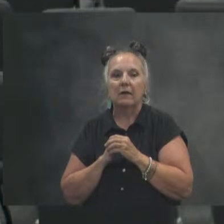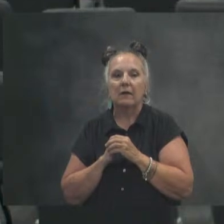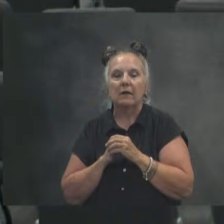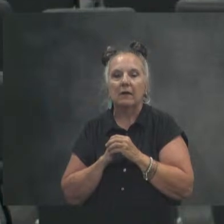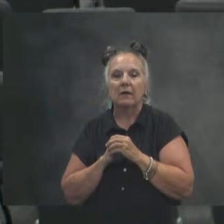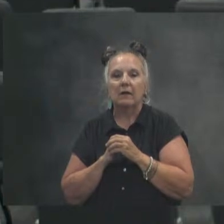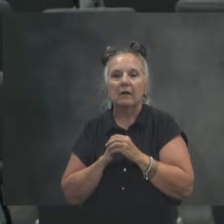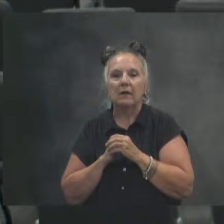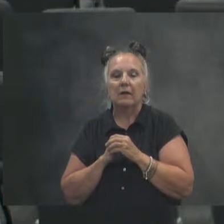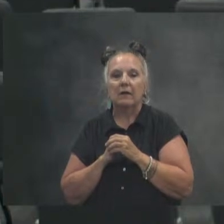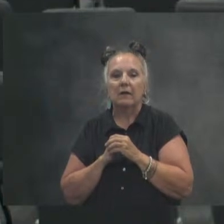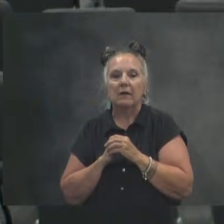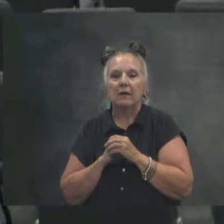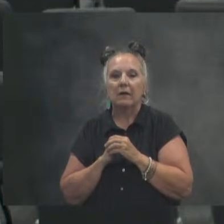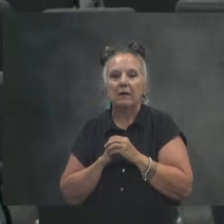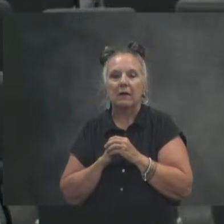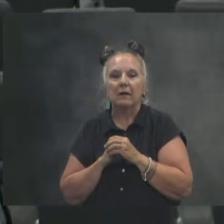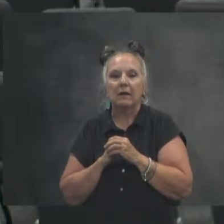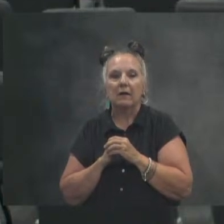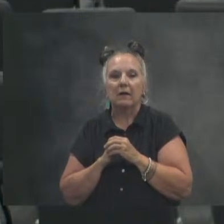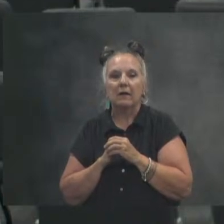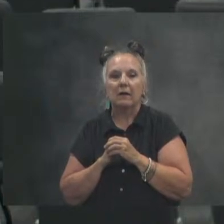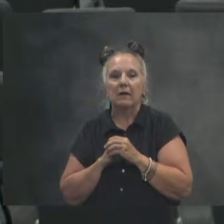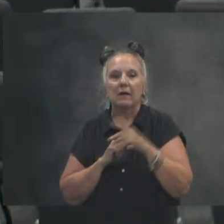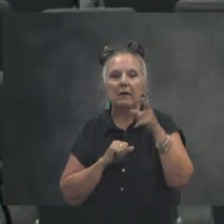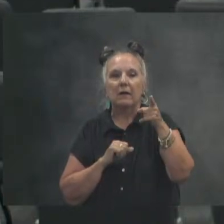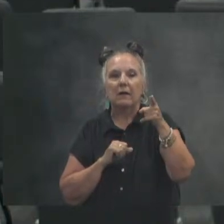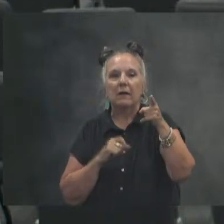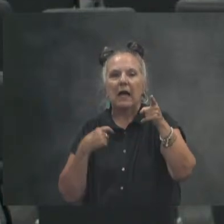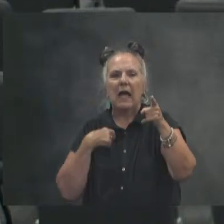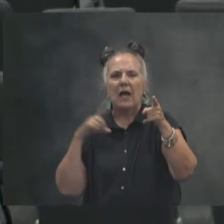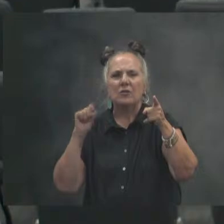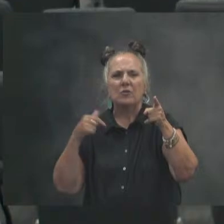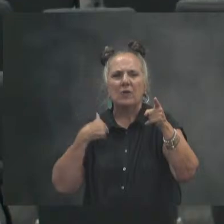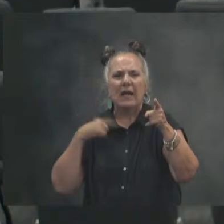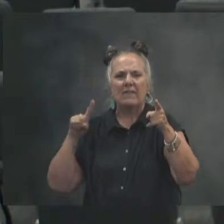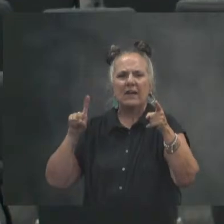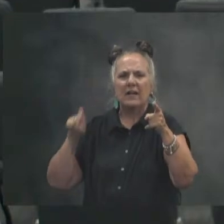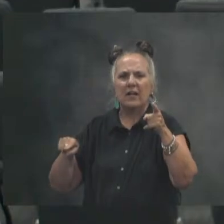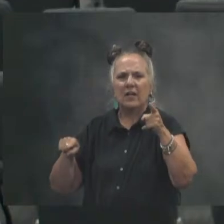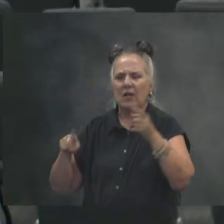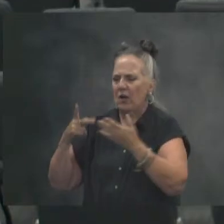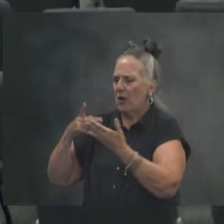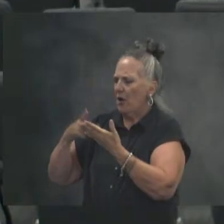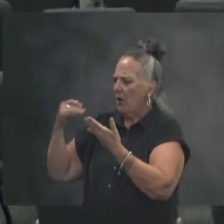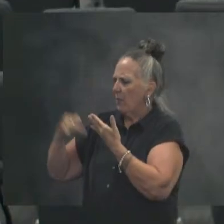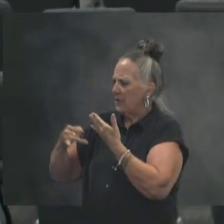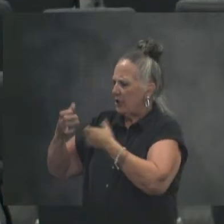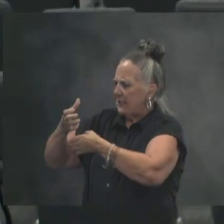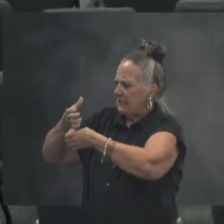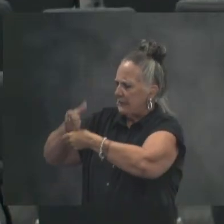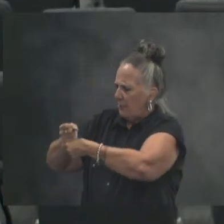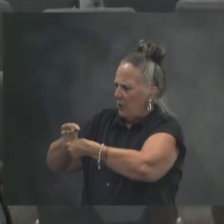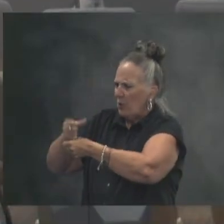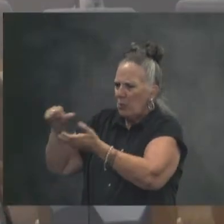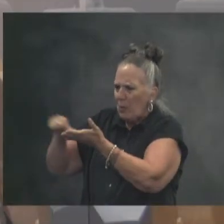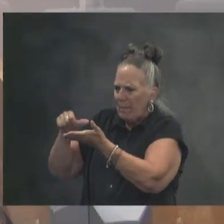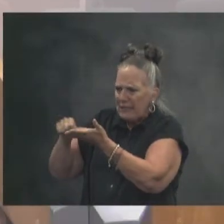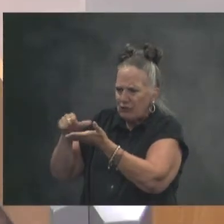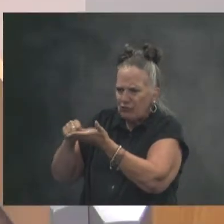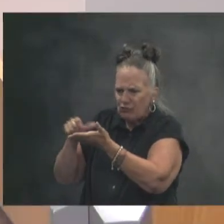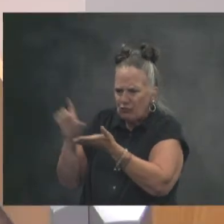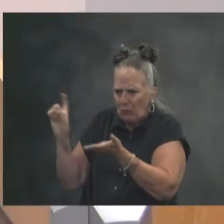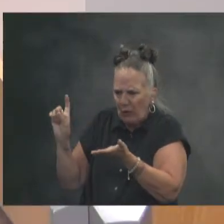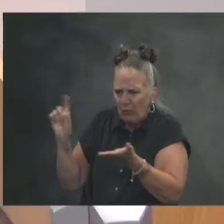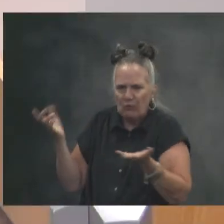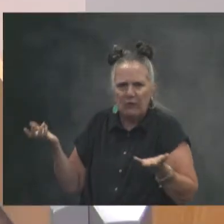Stauffer. And now, Dr. Zentmeyer, you have a question. I do have a question. The project summary, what page is that on?